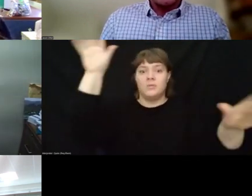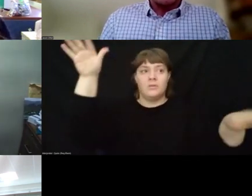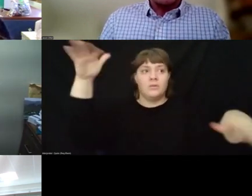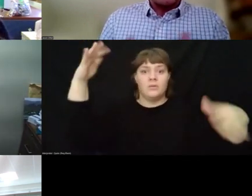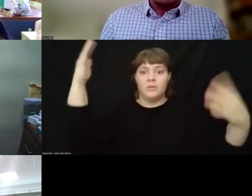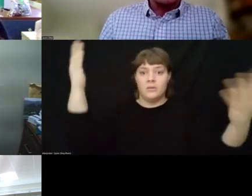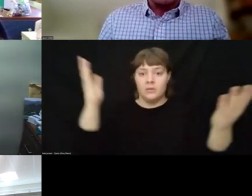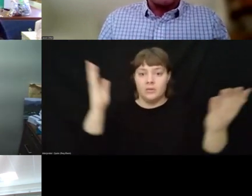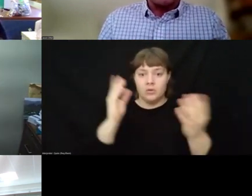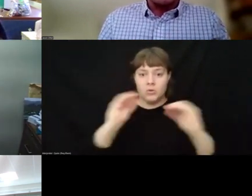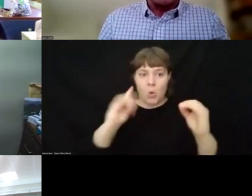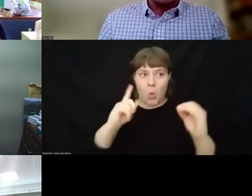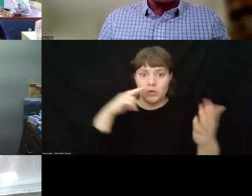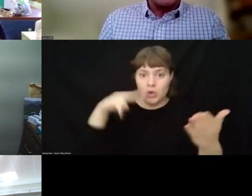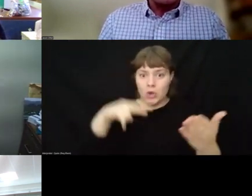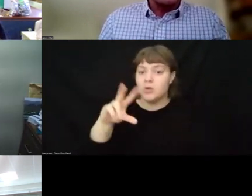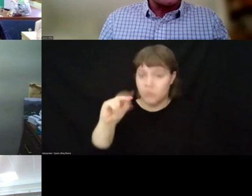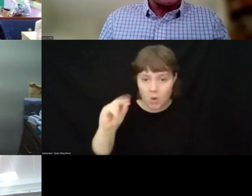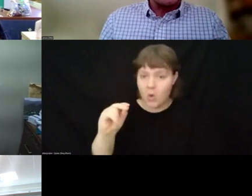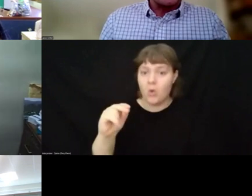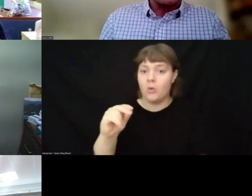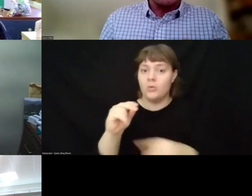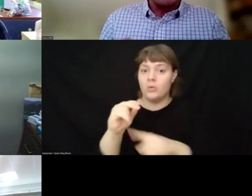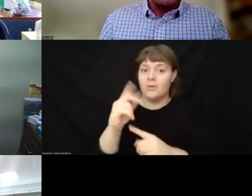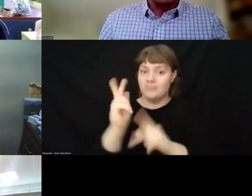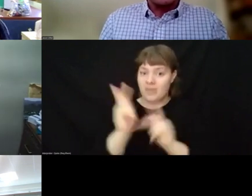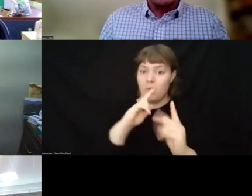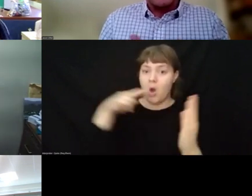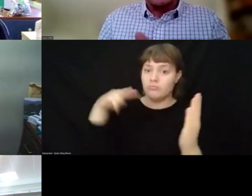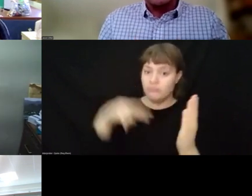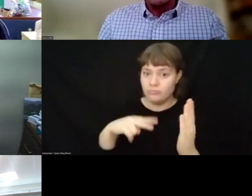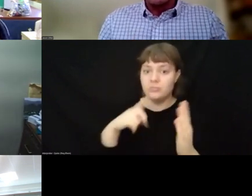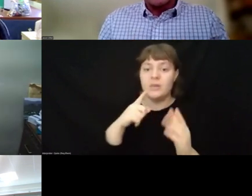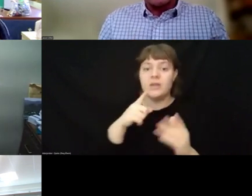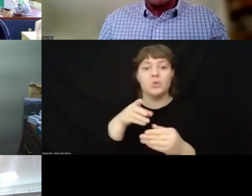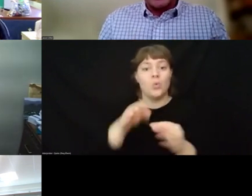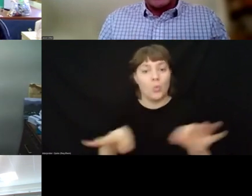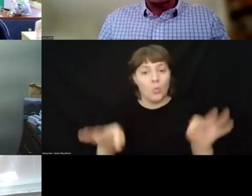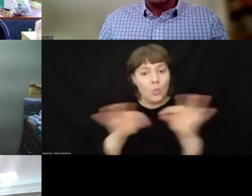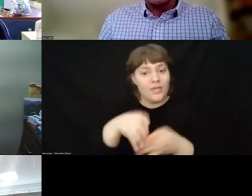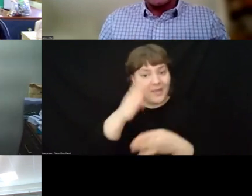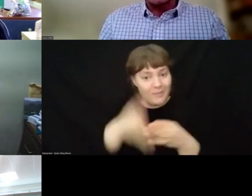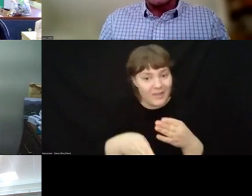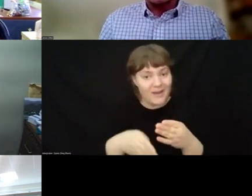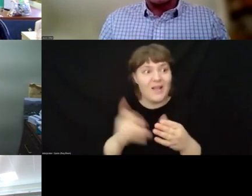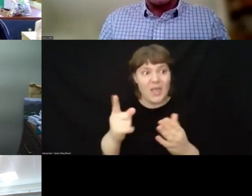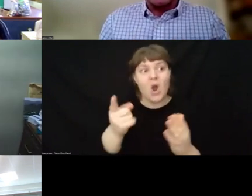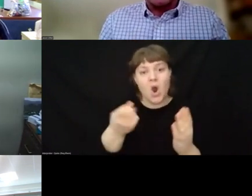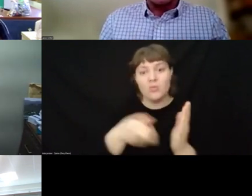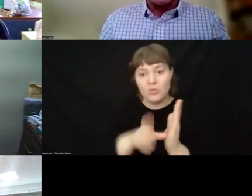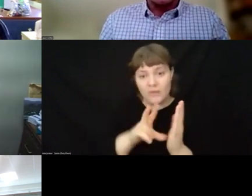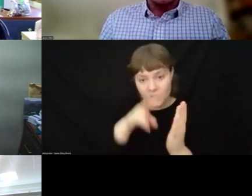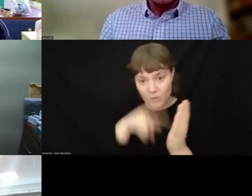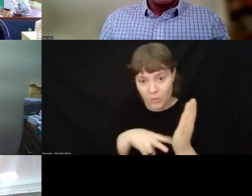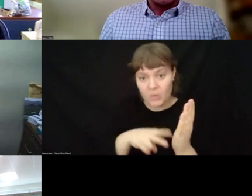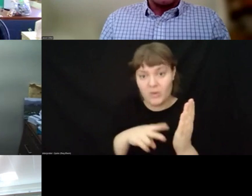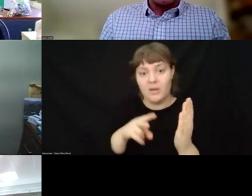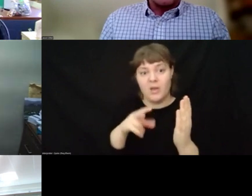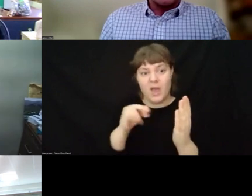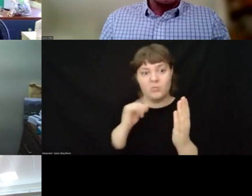them. We promise it's worth completing them because they are being reviewed and action is being taken on